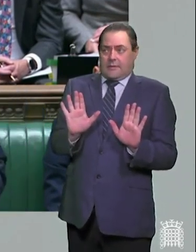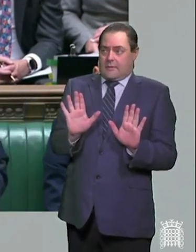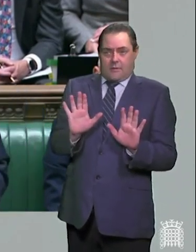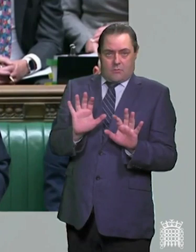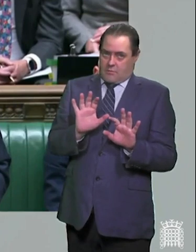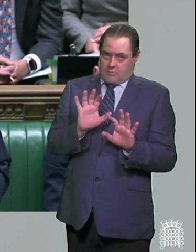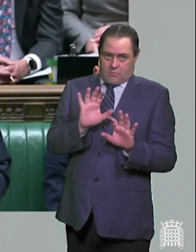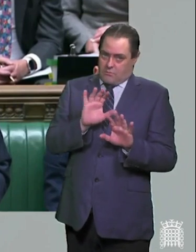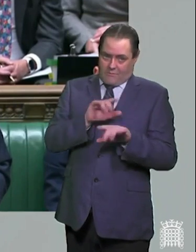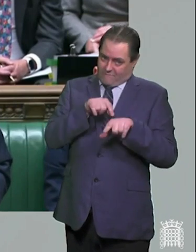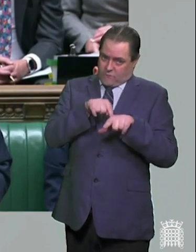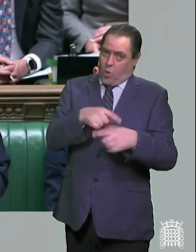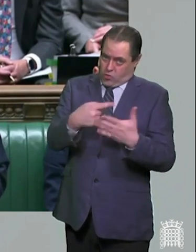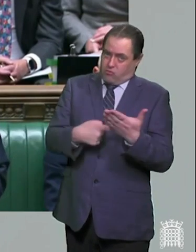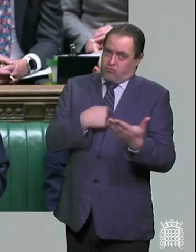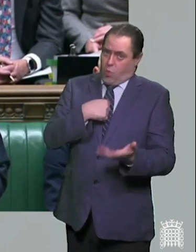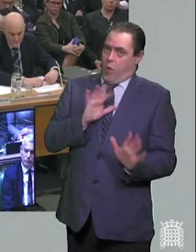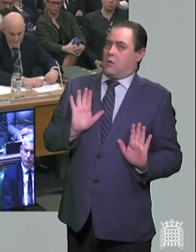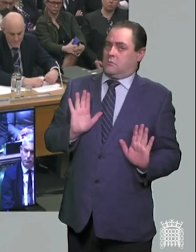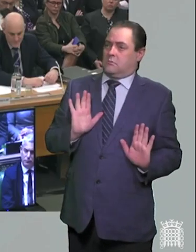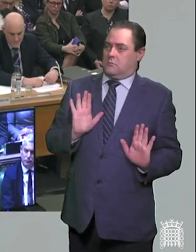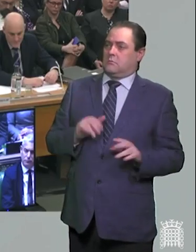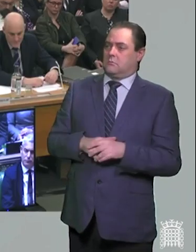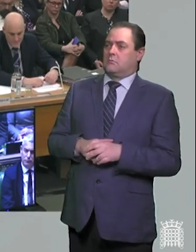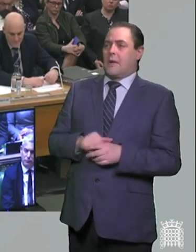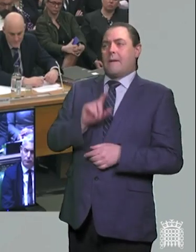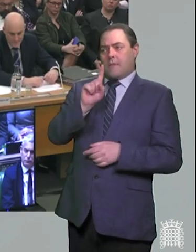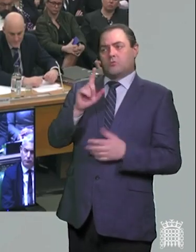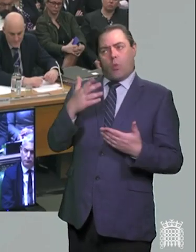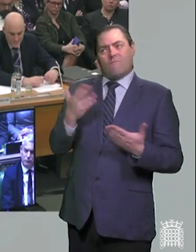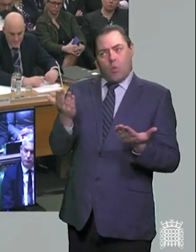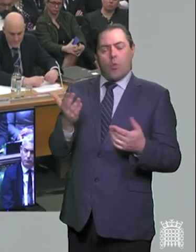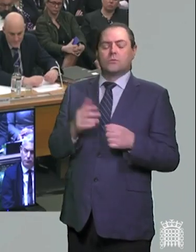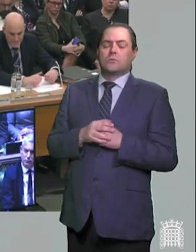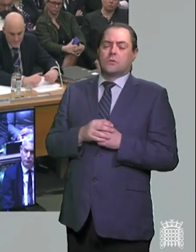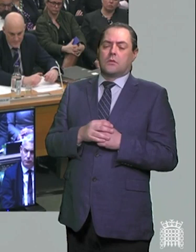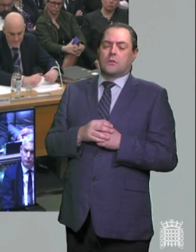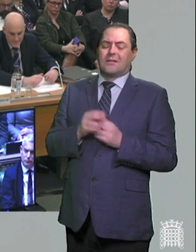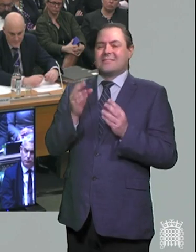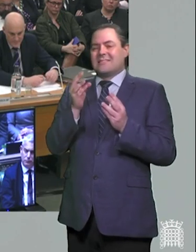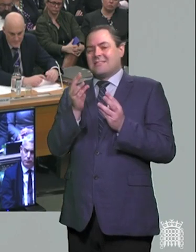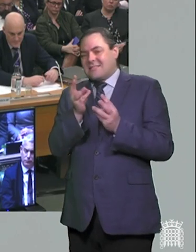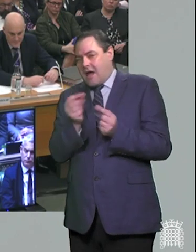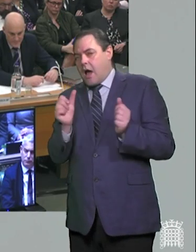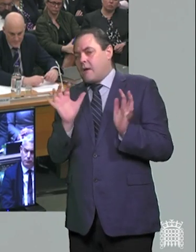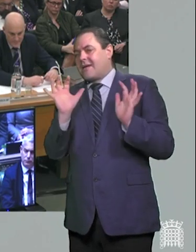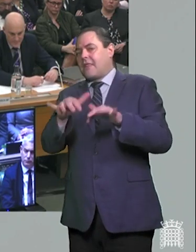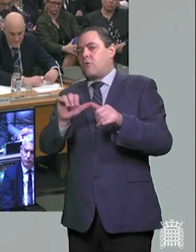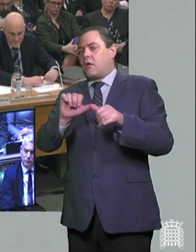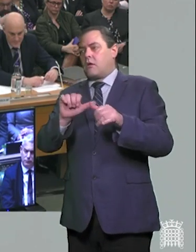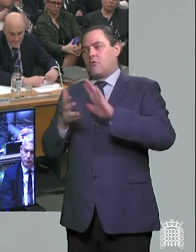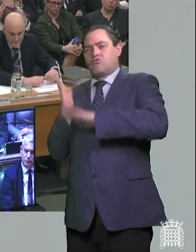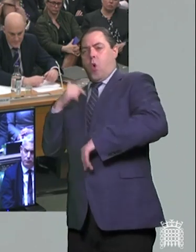found to be outside the rules. But clearly this was not the case for some of those gatherings after I had